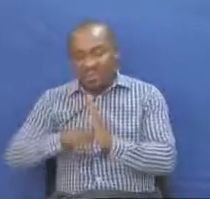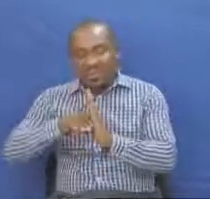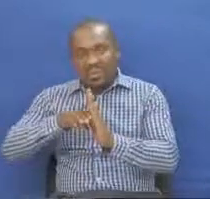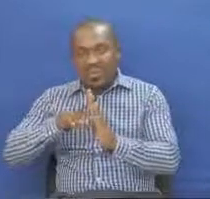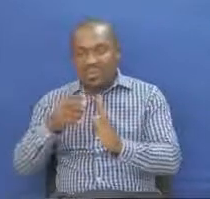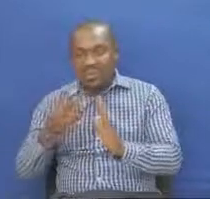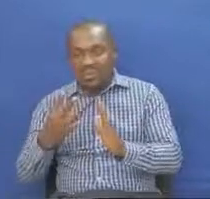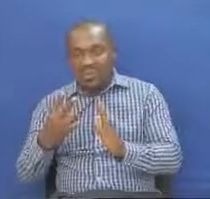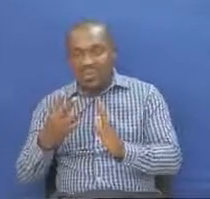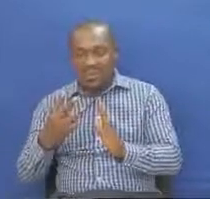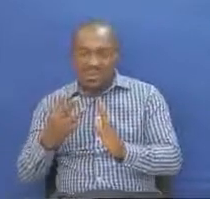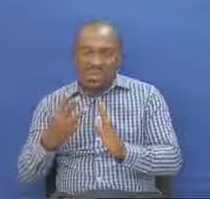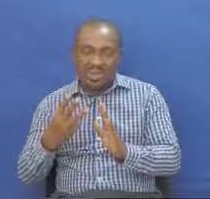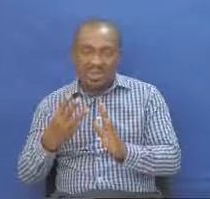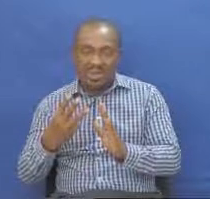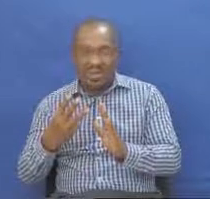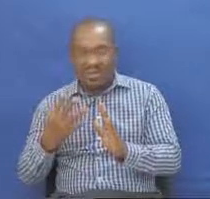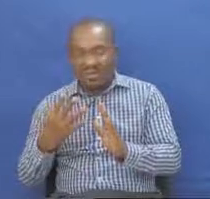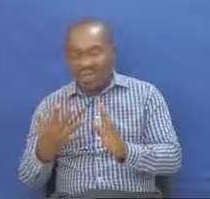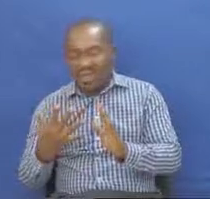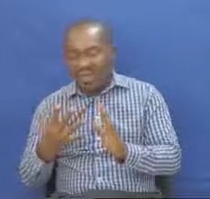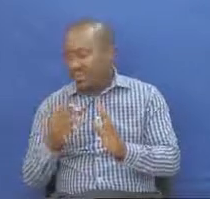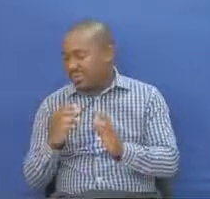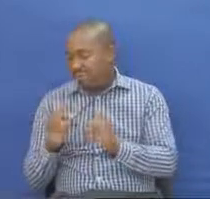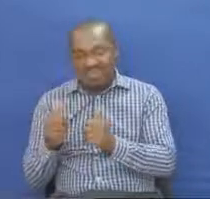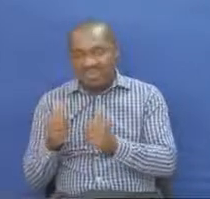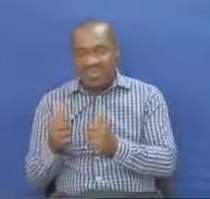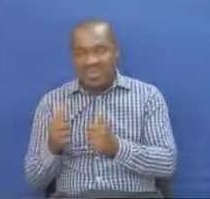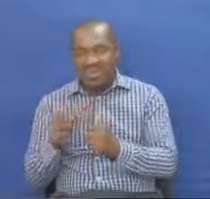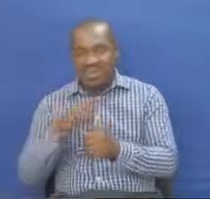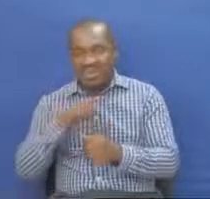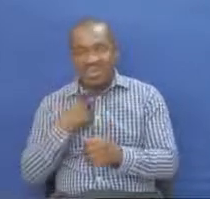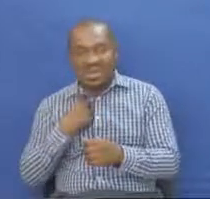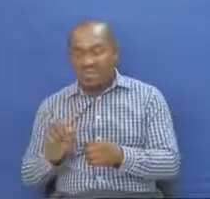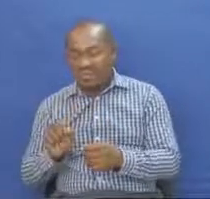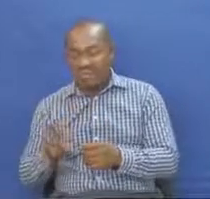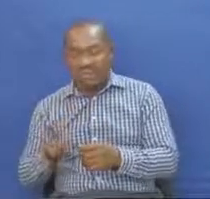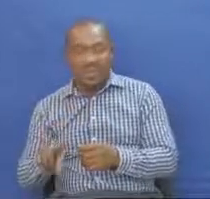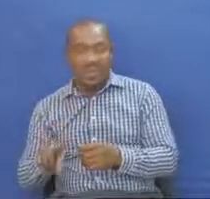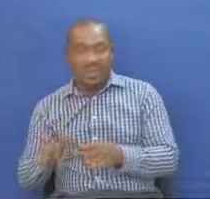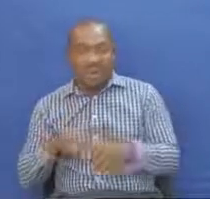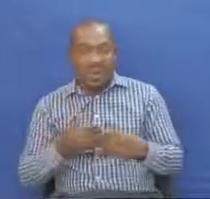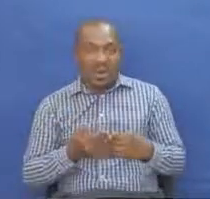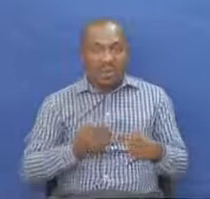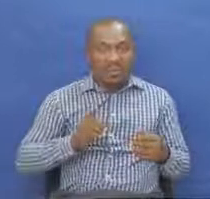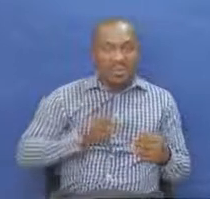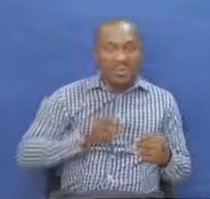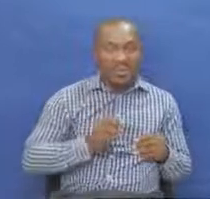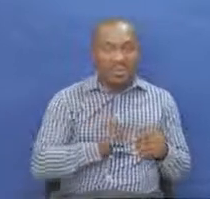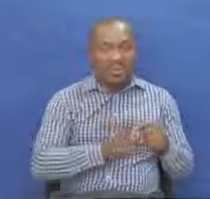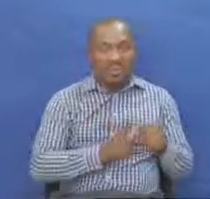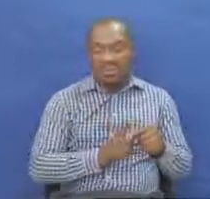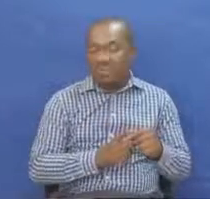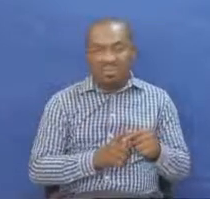16 years old or even 17 years old for the others, so now we become able to produce sperms. And the sperms leads to